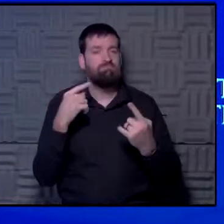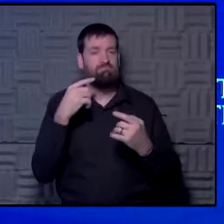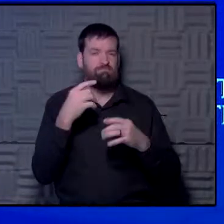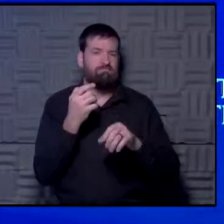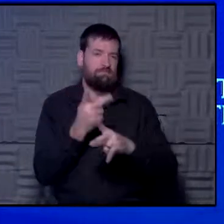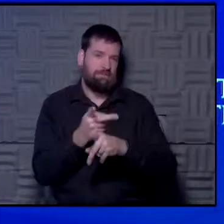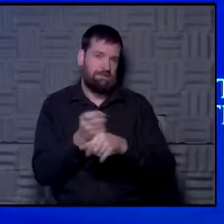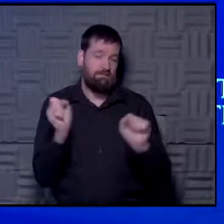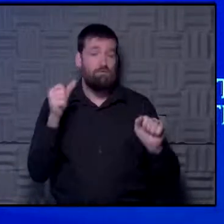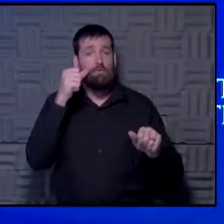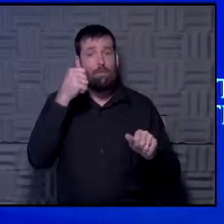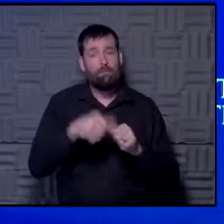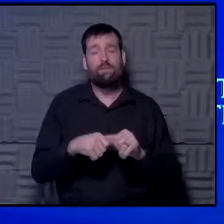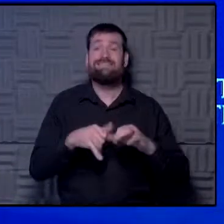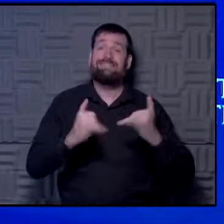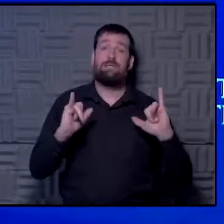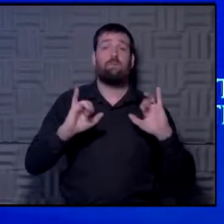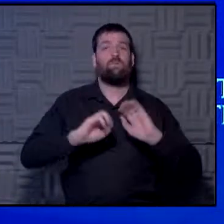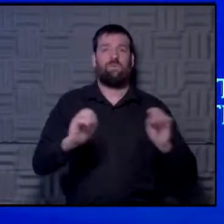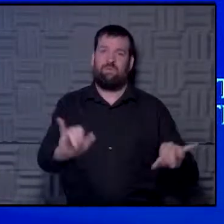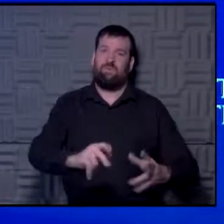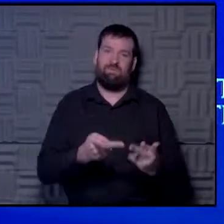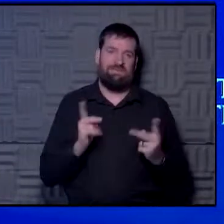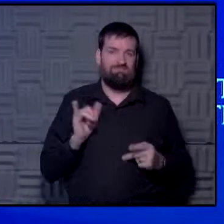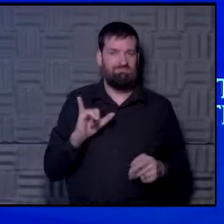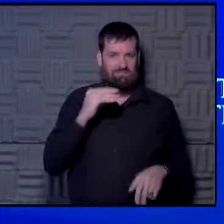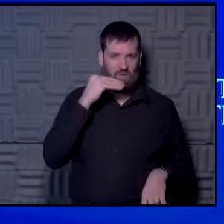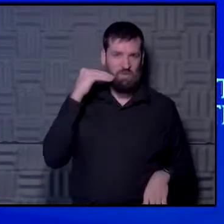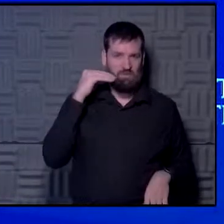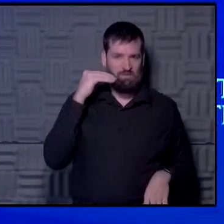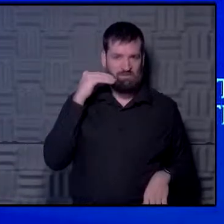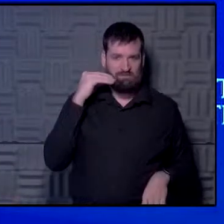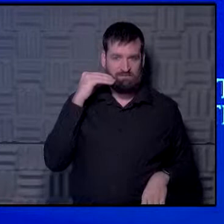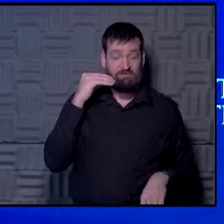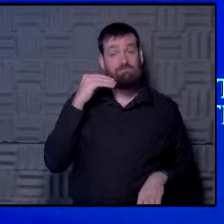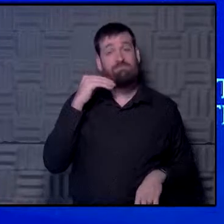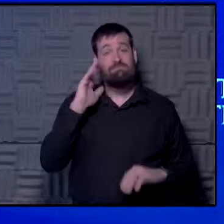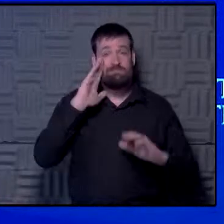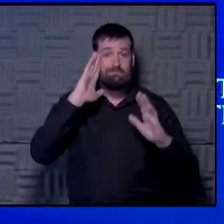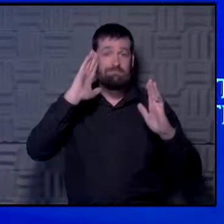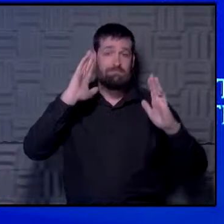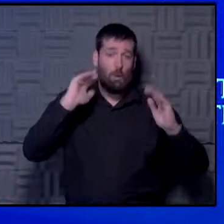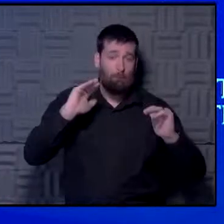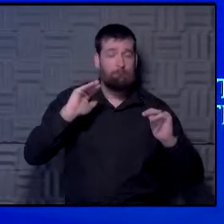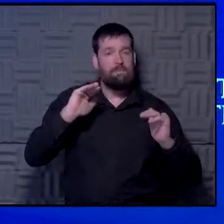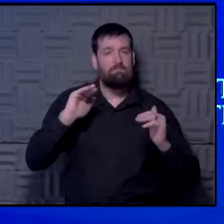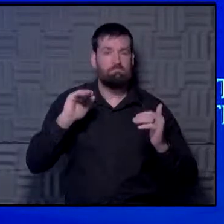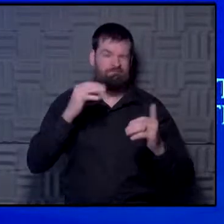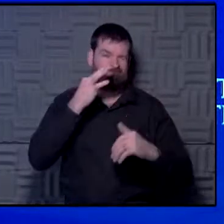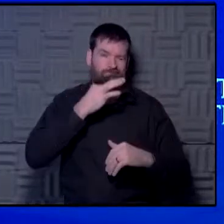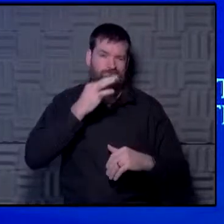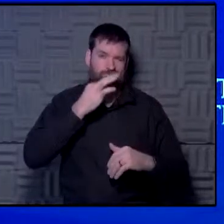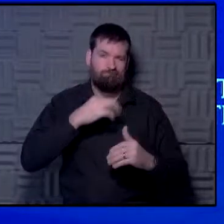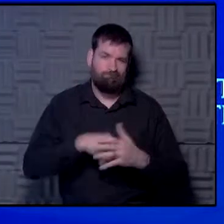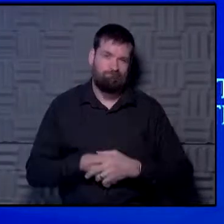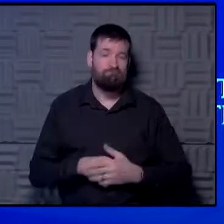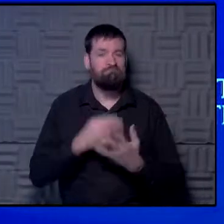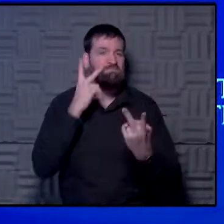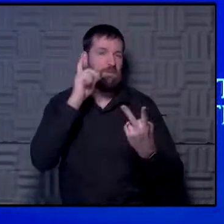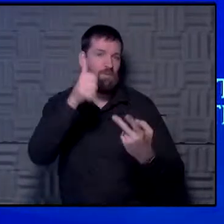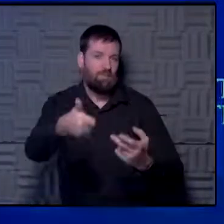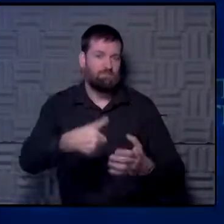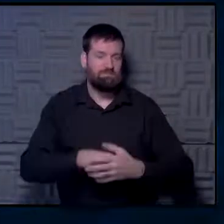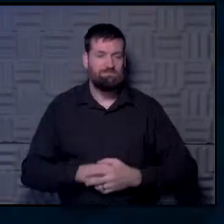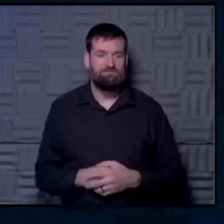remember, there is still no place like home. And hope is on the way. We'll see you tomorrow.